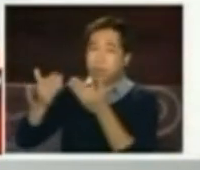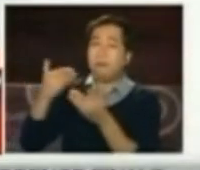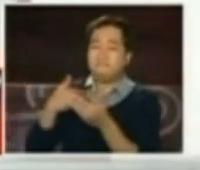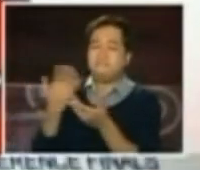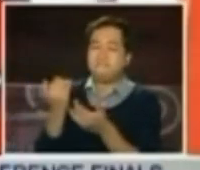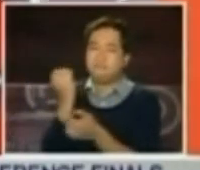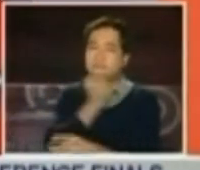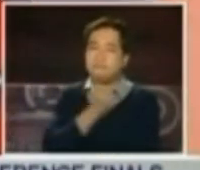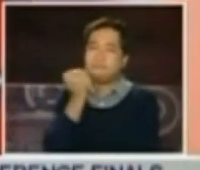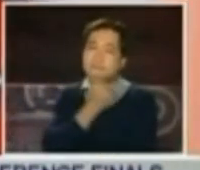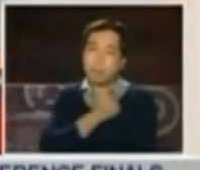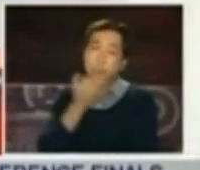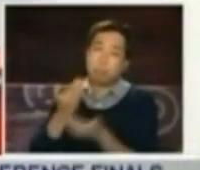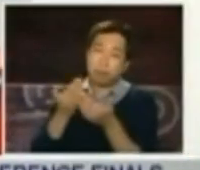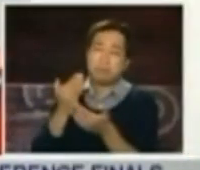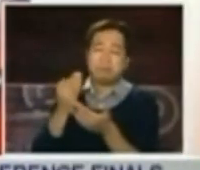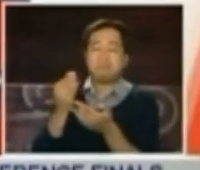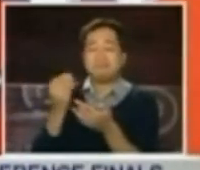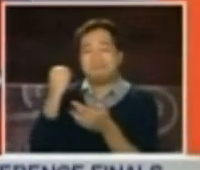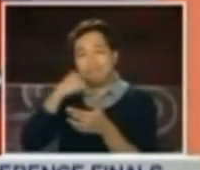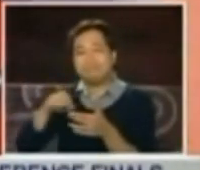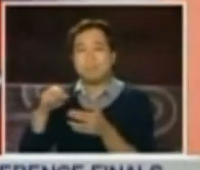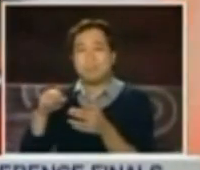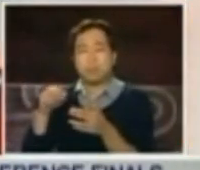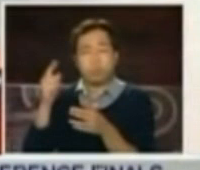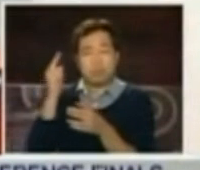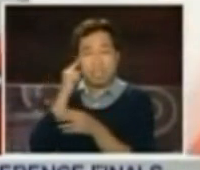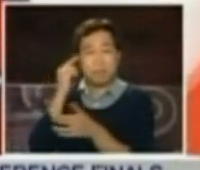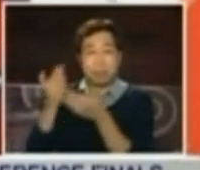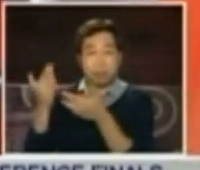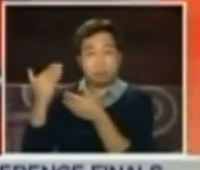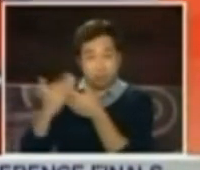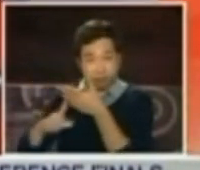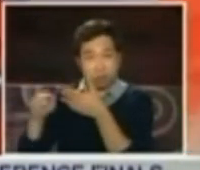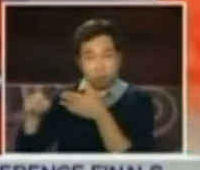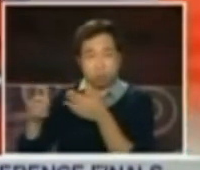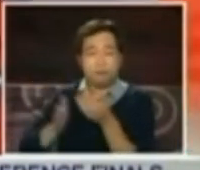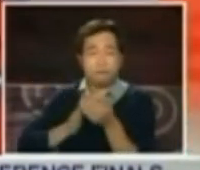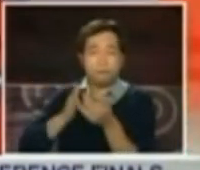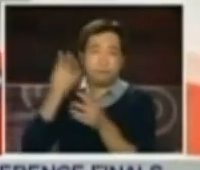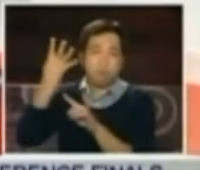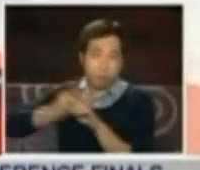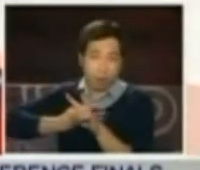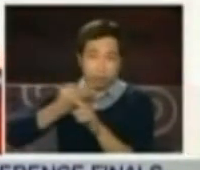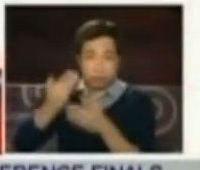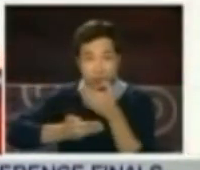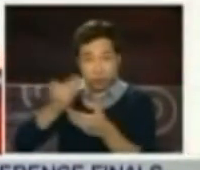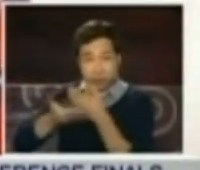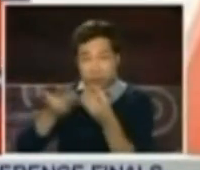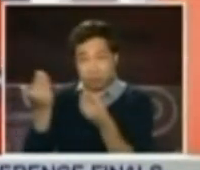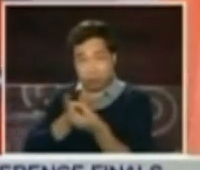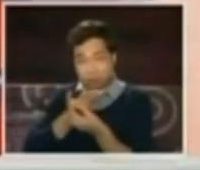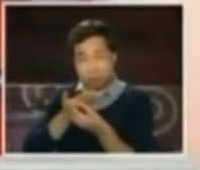committed some violations. So, sa tingin niyo po ba, after this four-month process as an impeachment